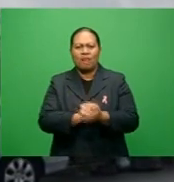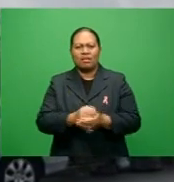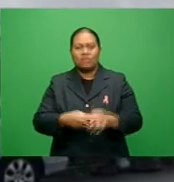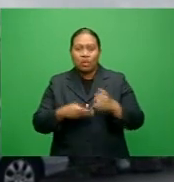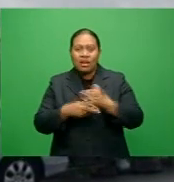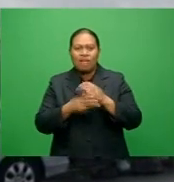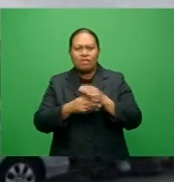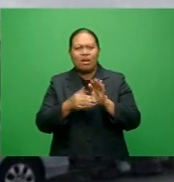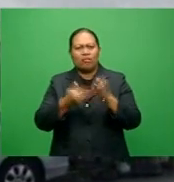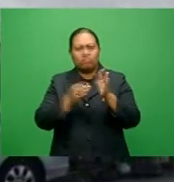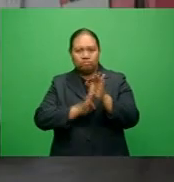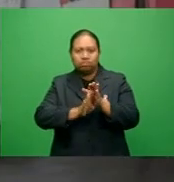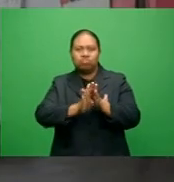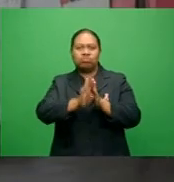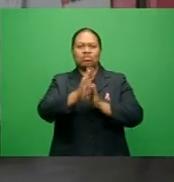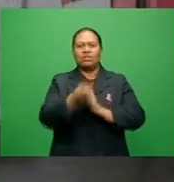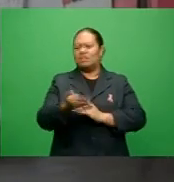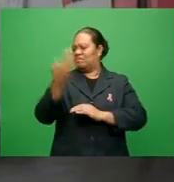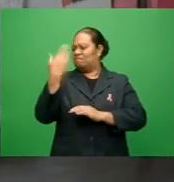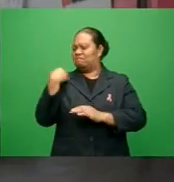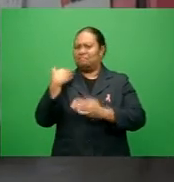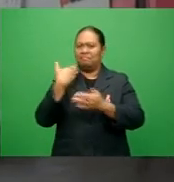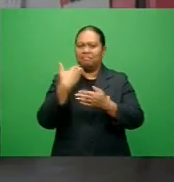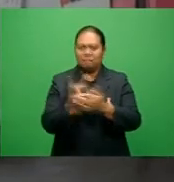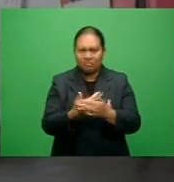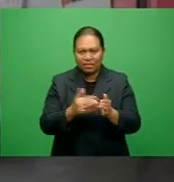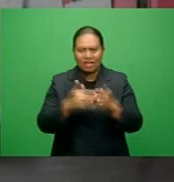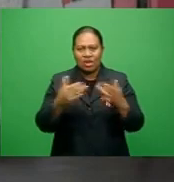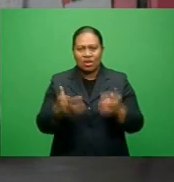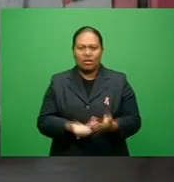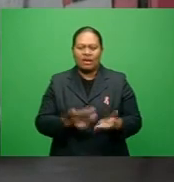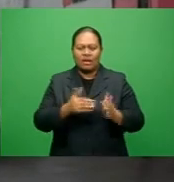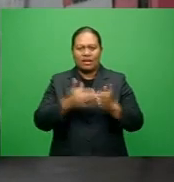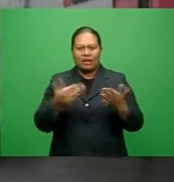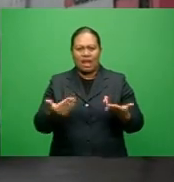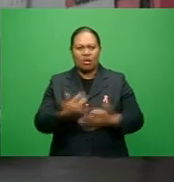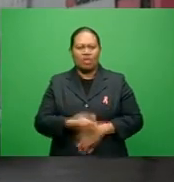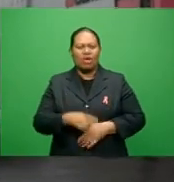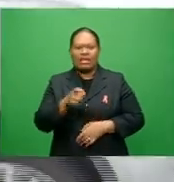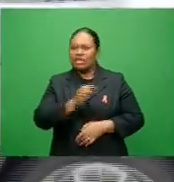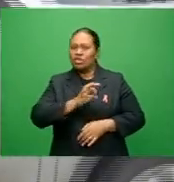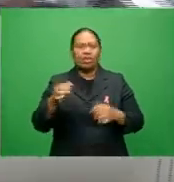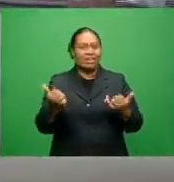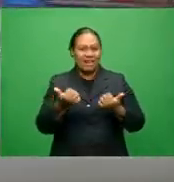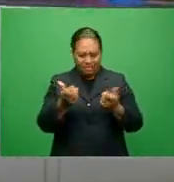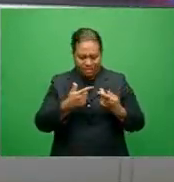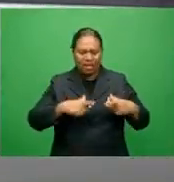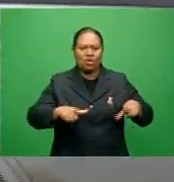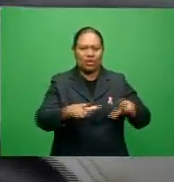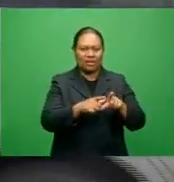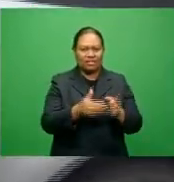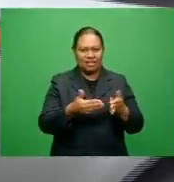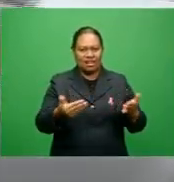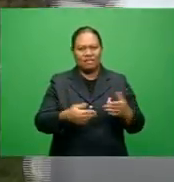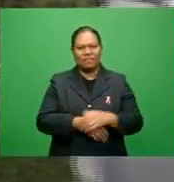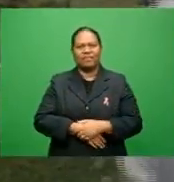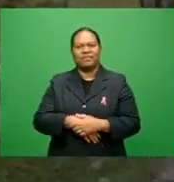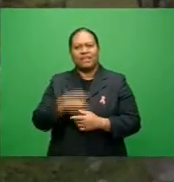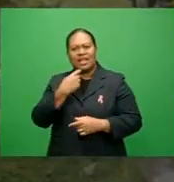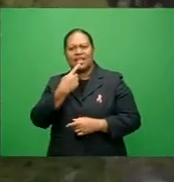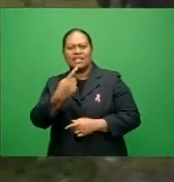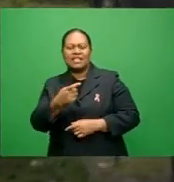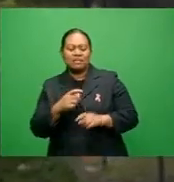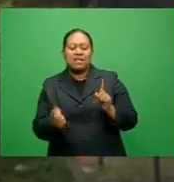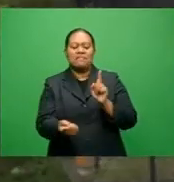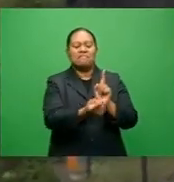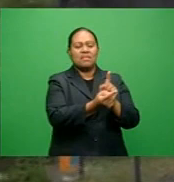has increased substantially in the past few years and the current site is no longer sufficient. The minister had recently met with the vendors who